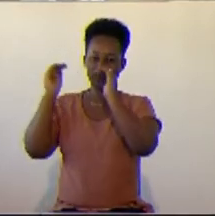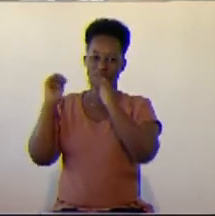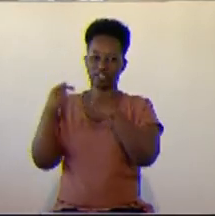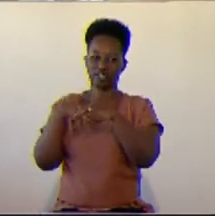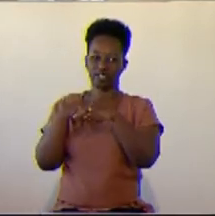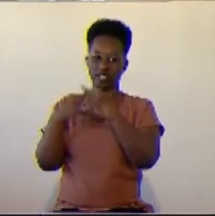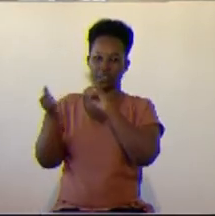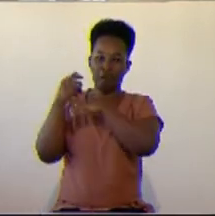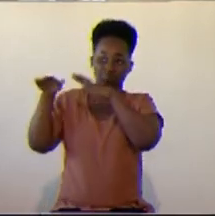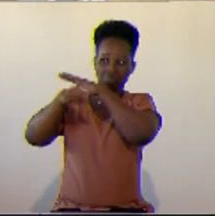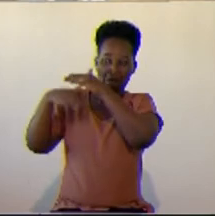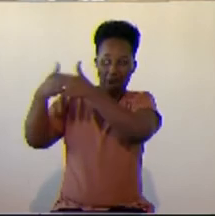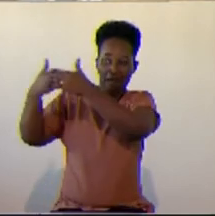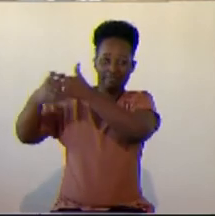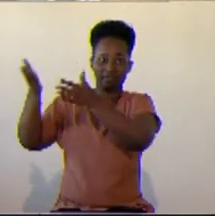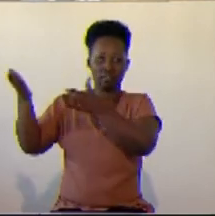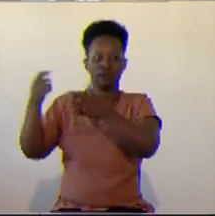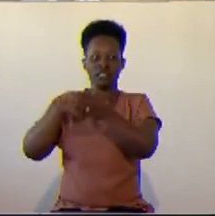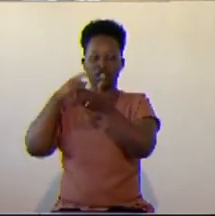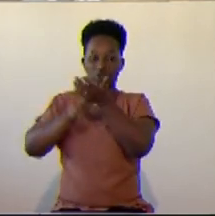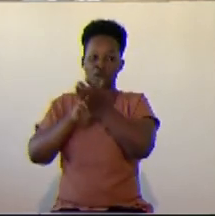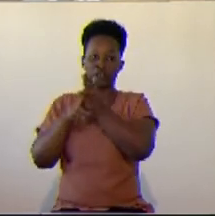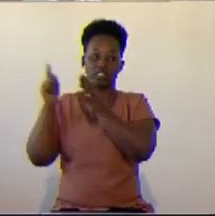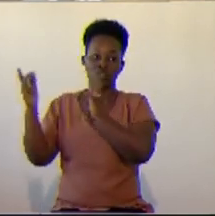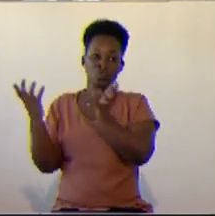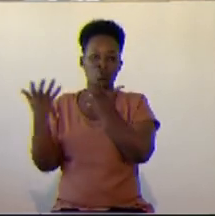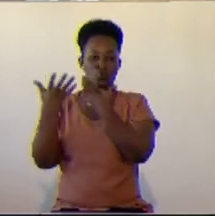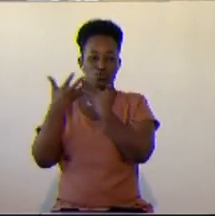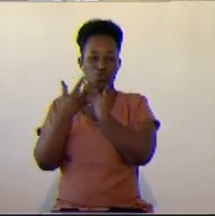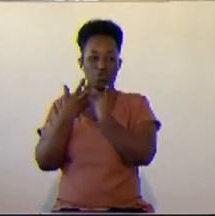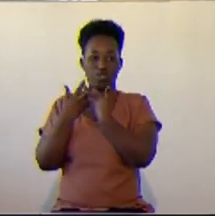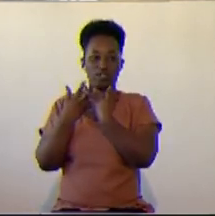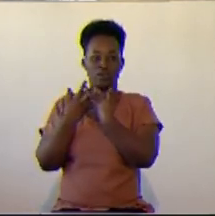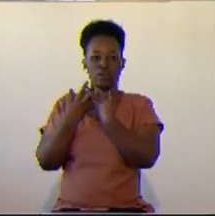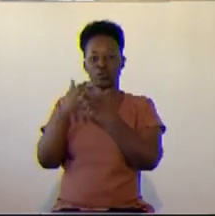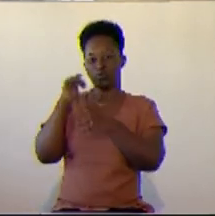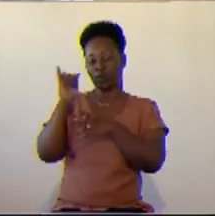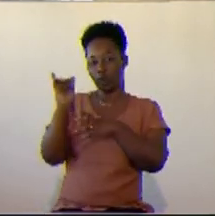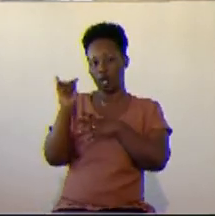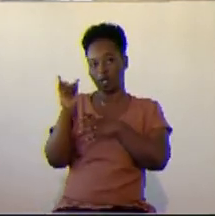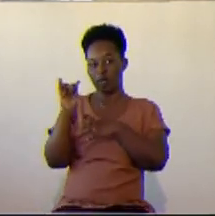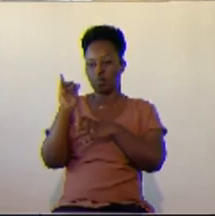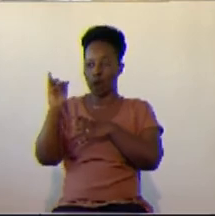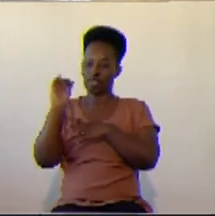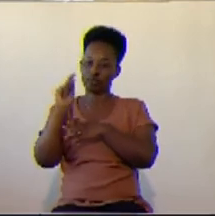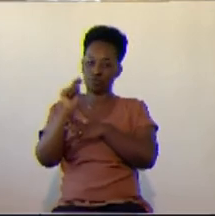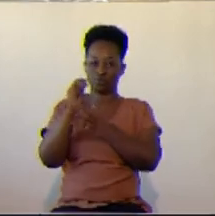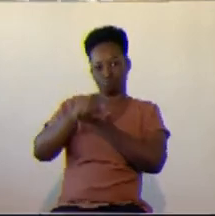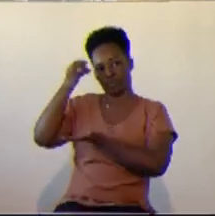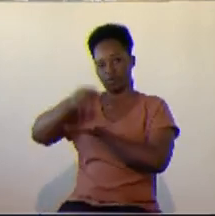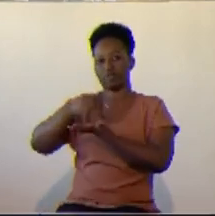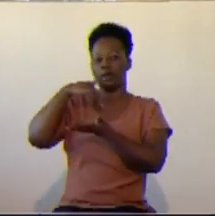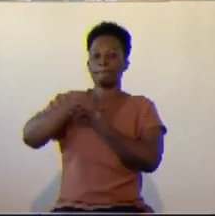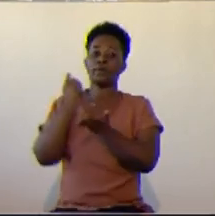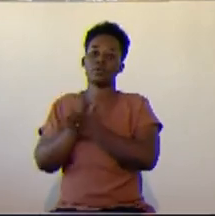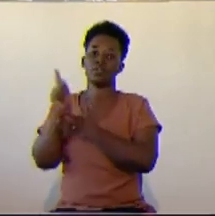locally around here. I'm using this to join to the Y tube. You see, This is the Y tube, okay? Because it